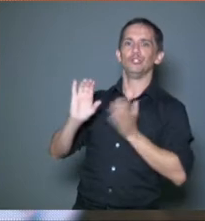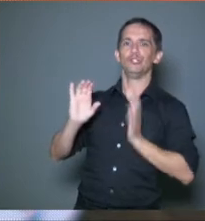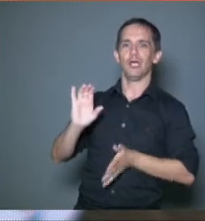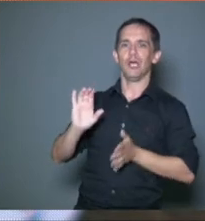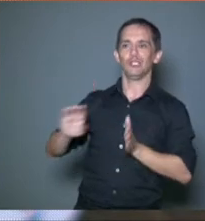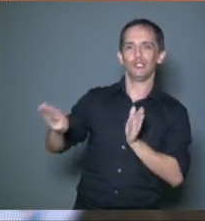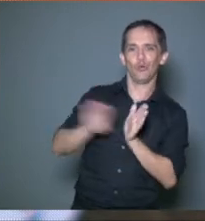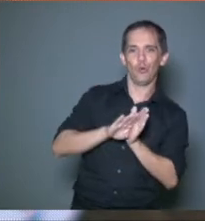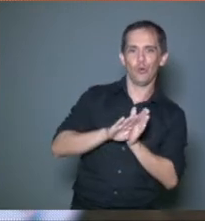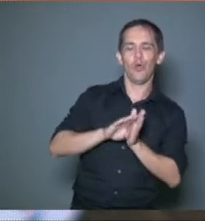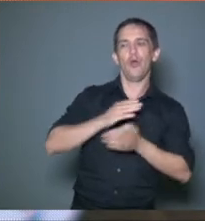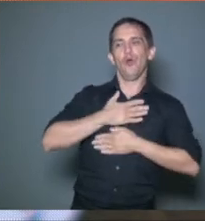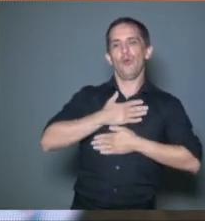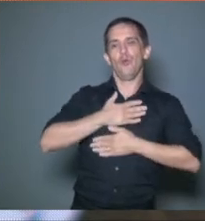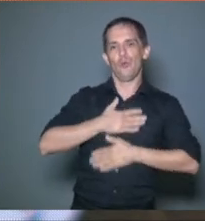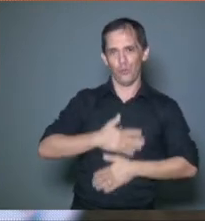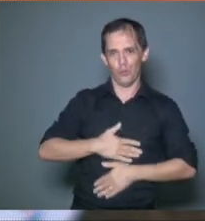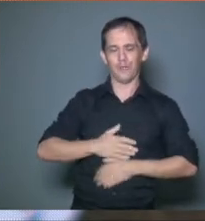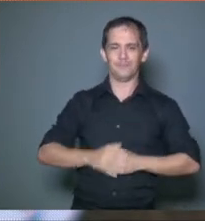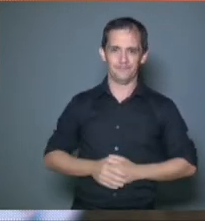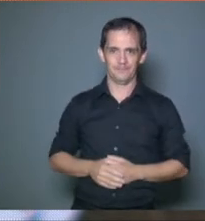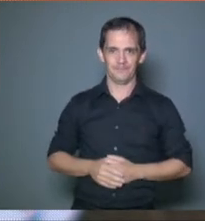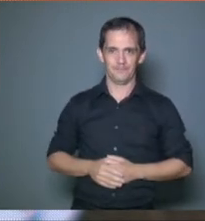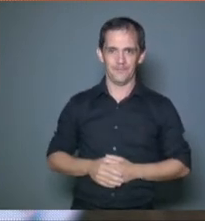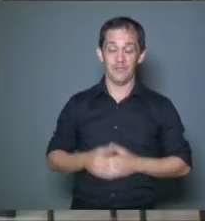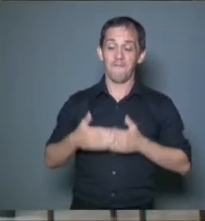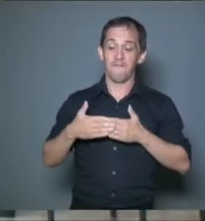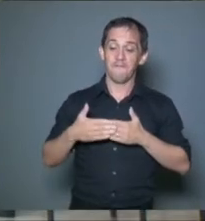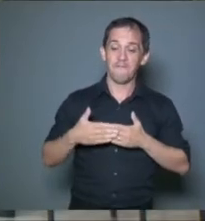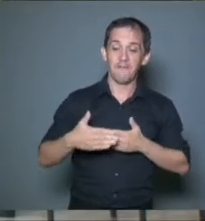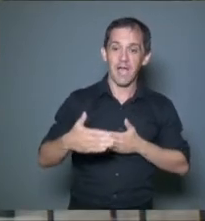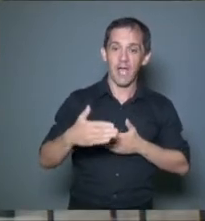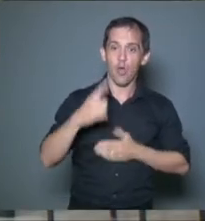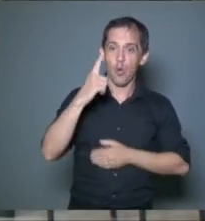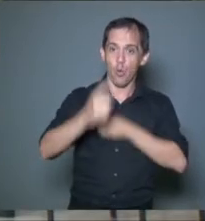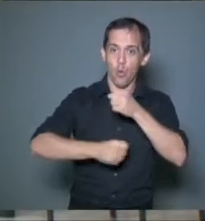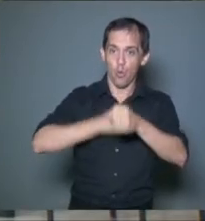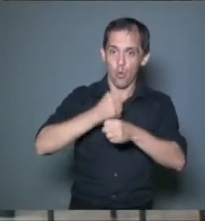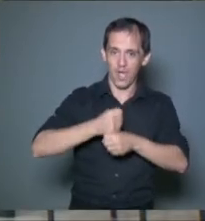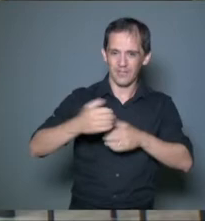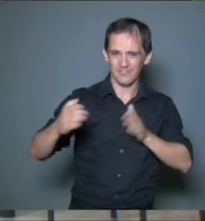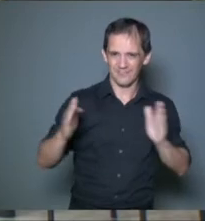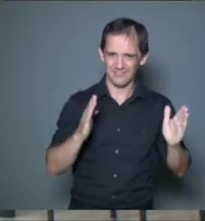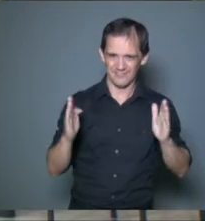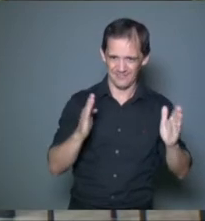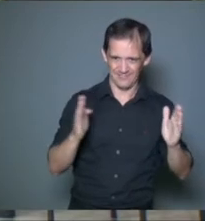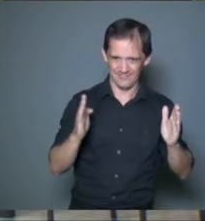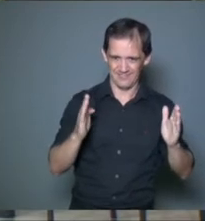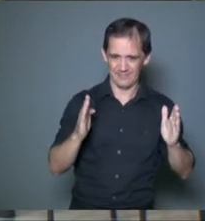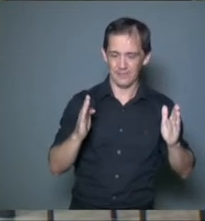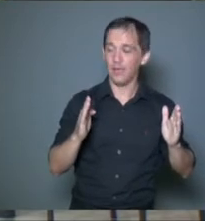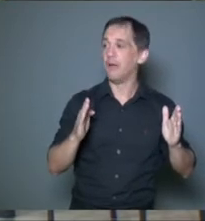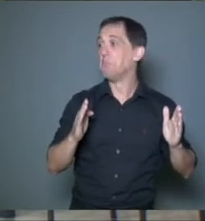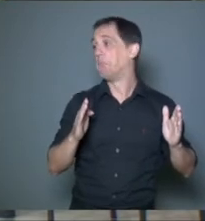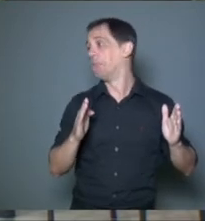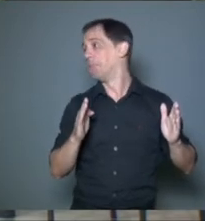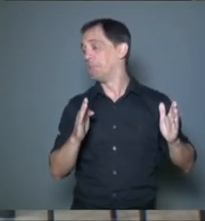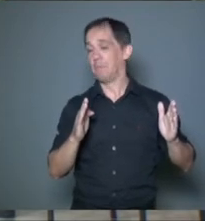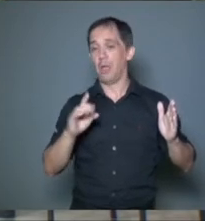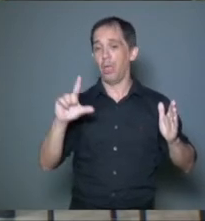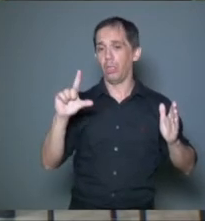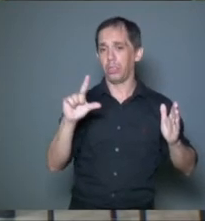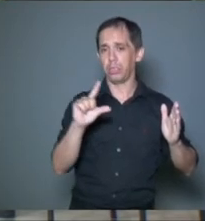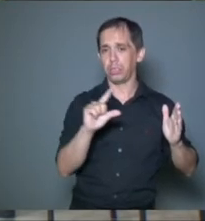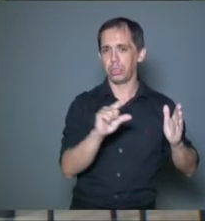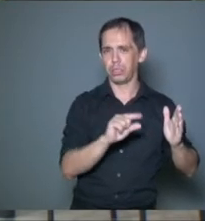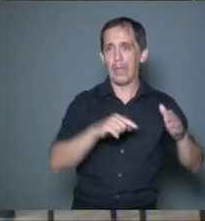the next season, and we believe that 1 year from now, which is before the next season, the war will be behind